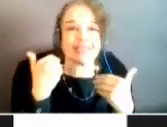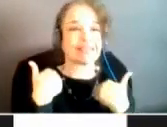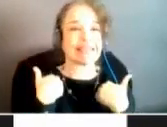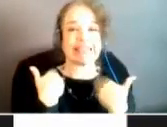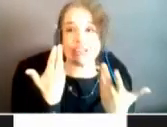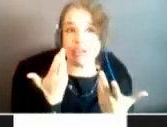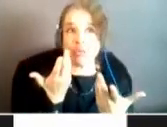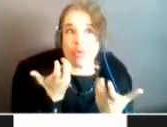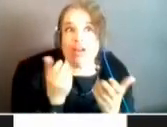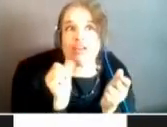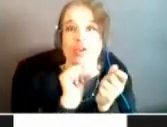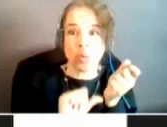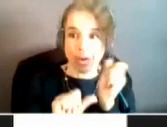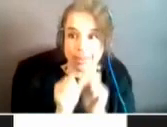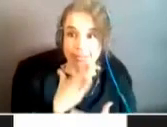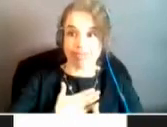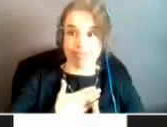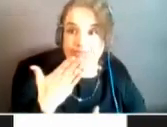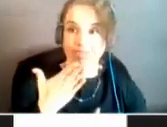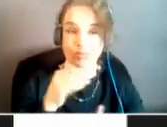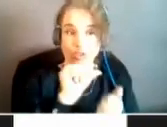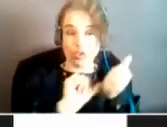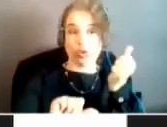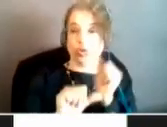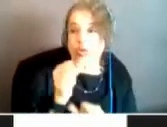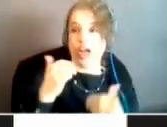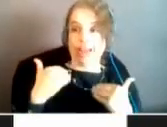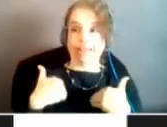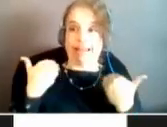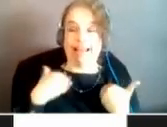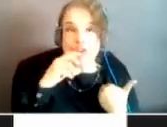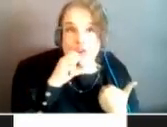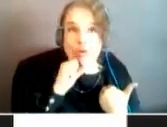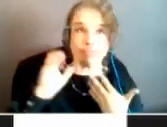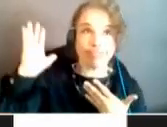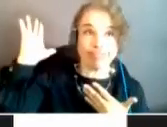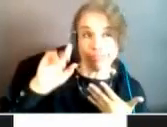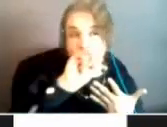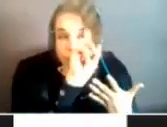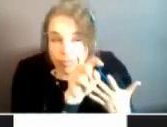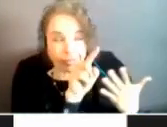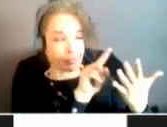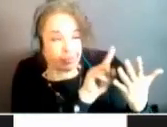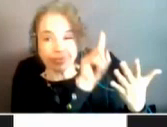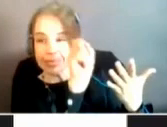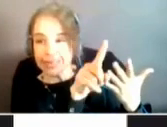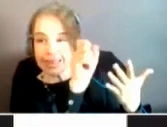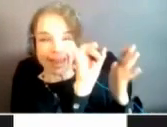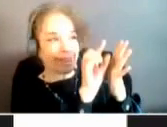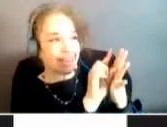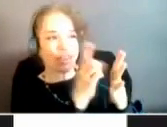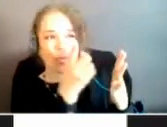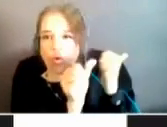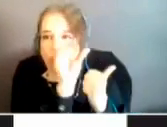attempted suicide at, you know, at a, you know, a younger age? We want to assess to identify